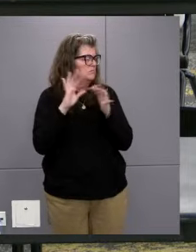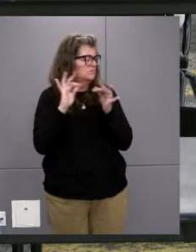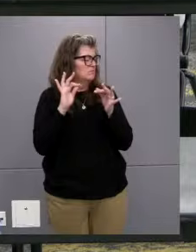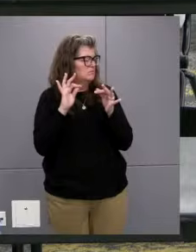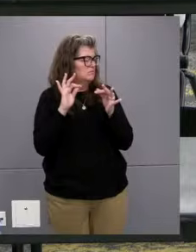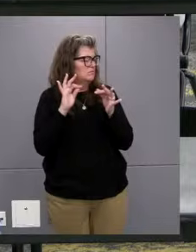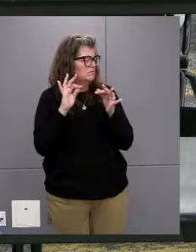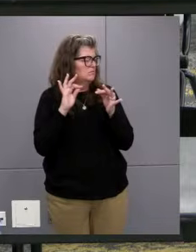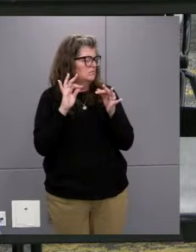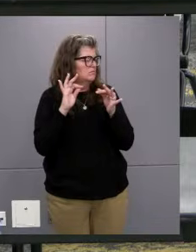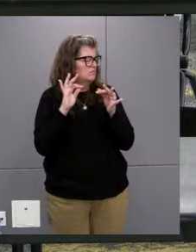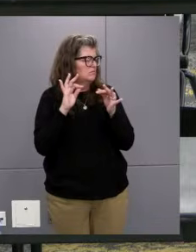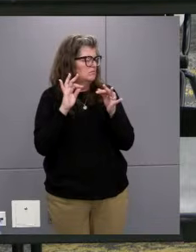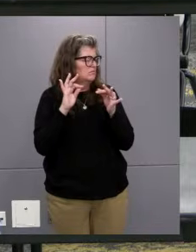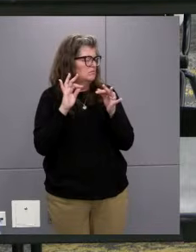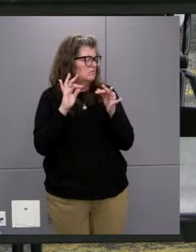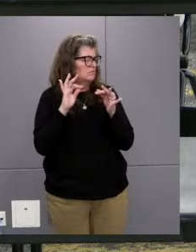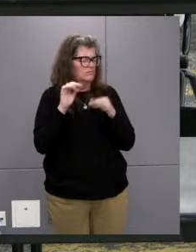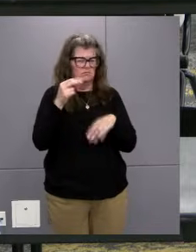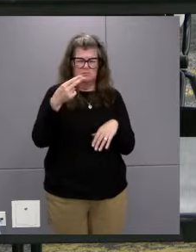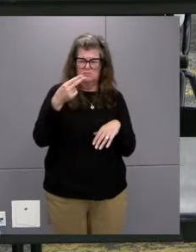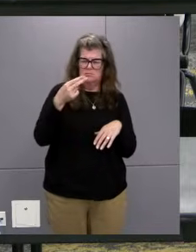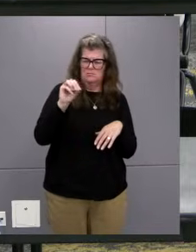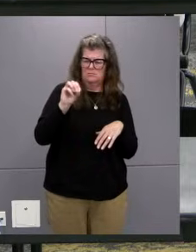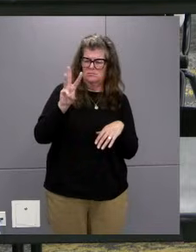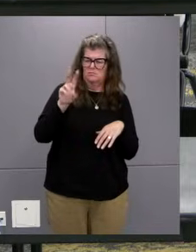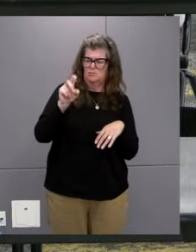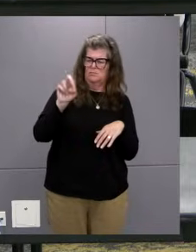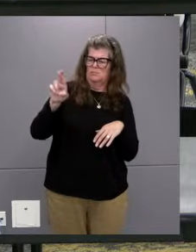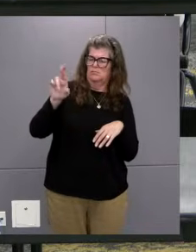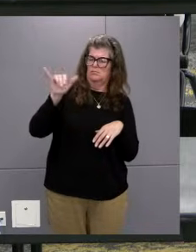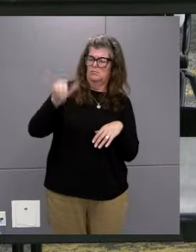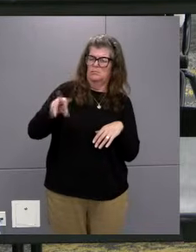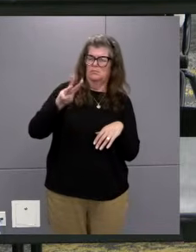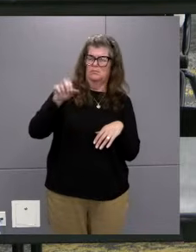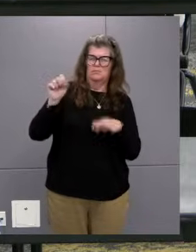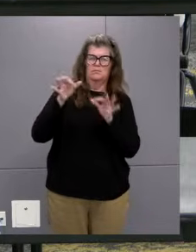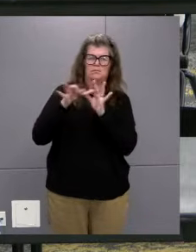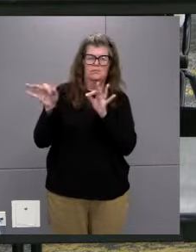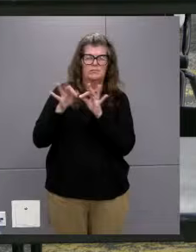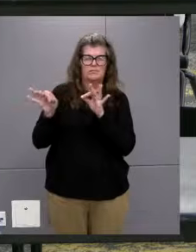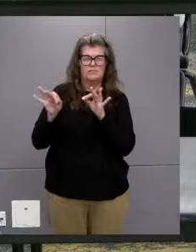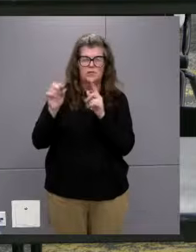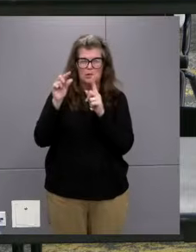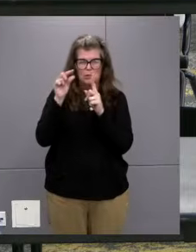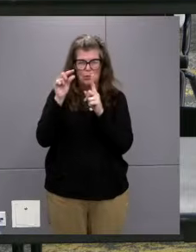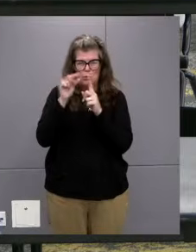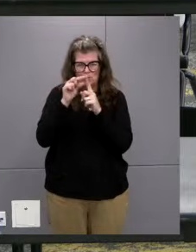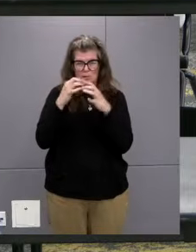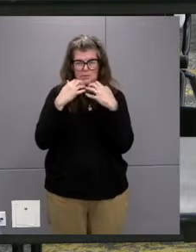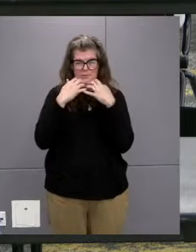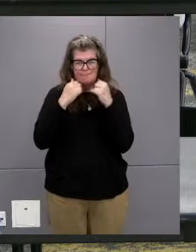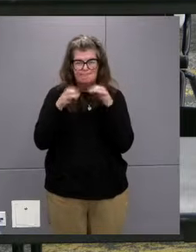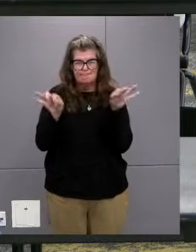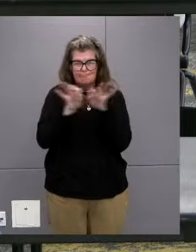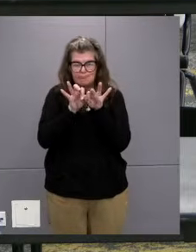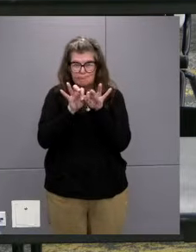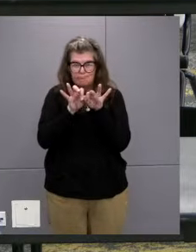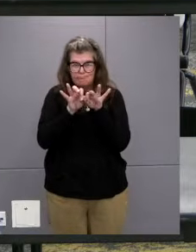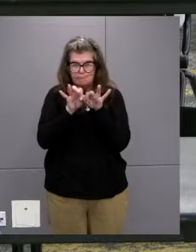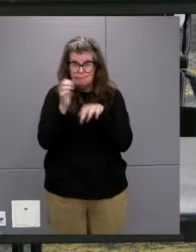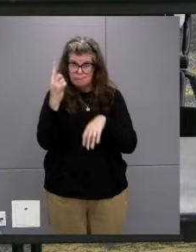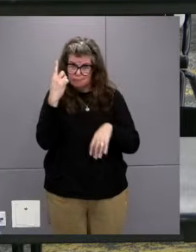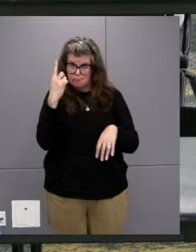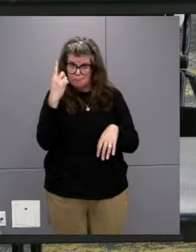however that was phrased. Well, words matter. They matter a lot. And it's not